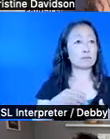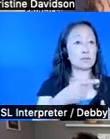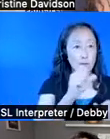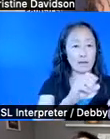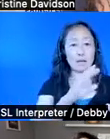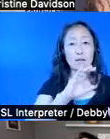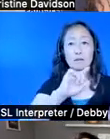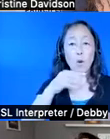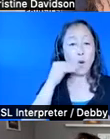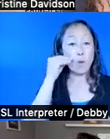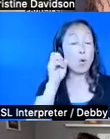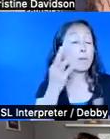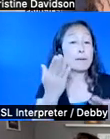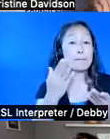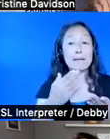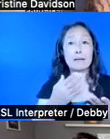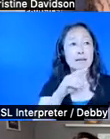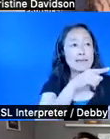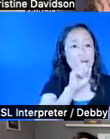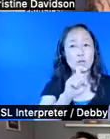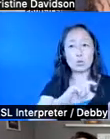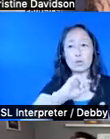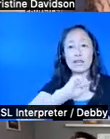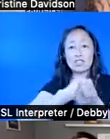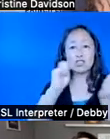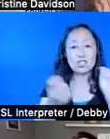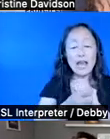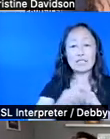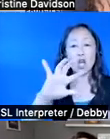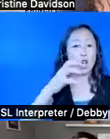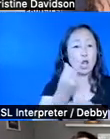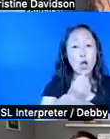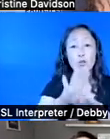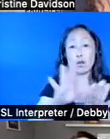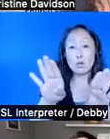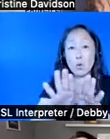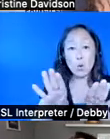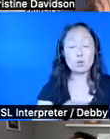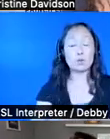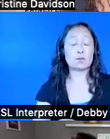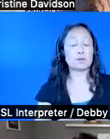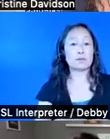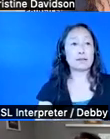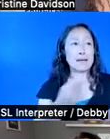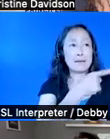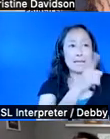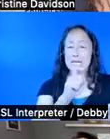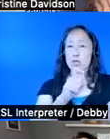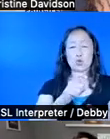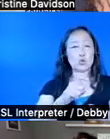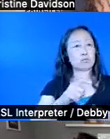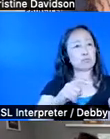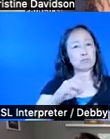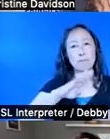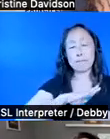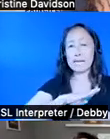their doors, the locks to their doors changed. They may need, some real basic needs met. They may need